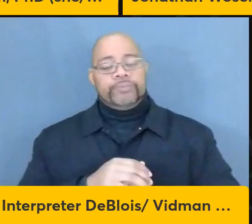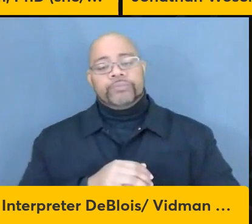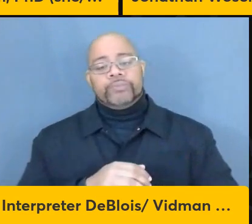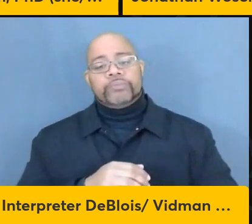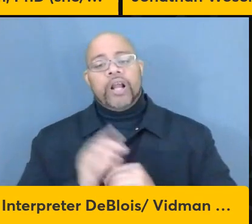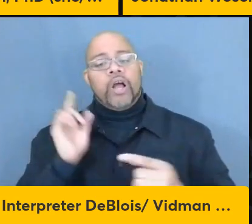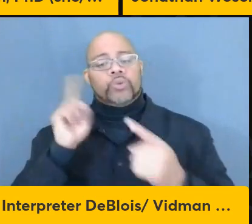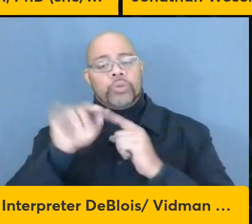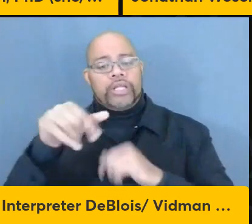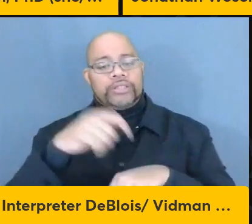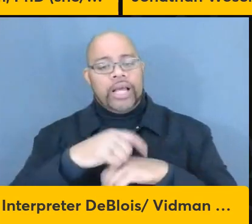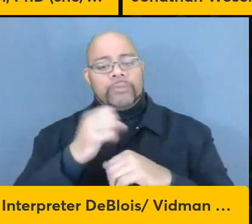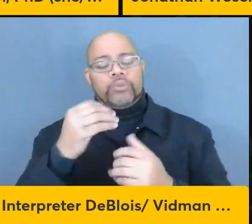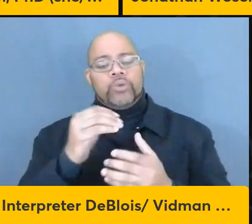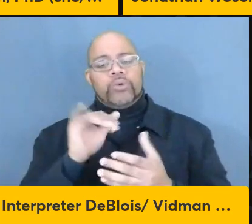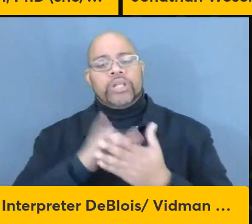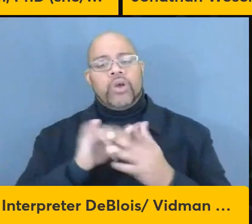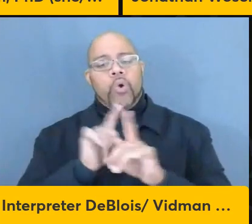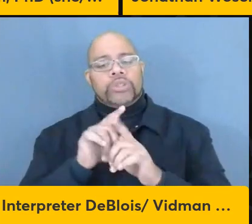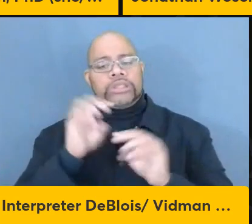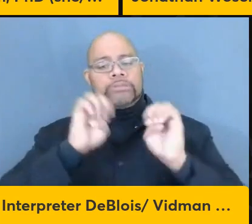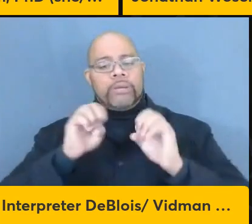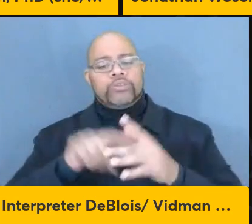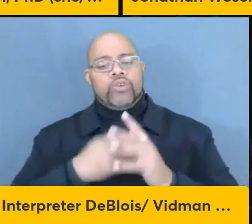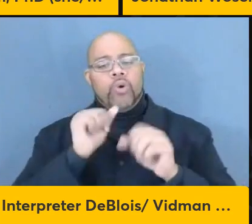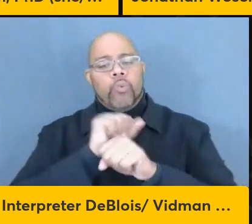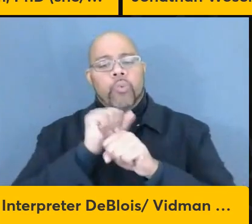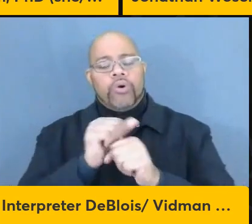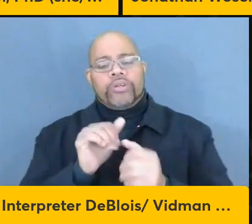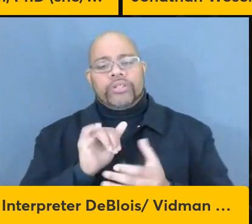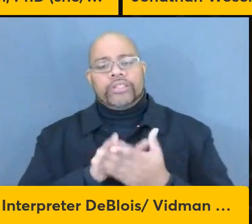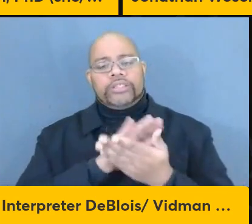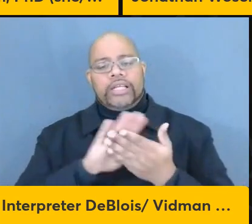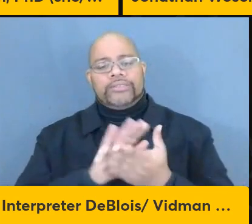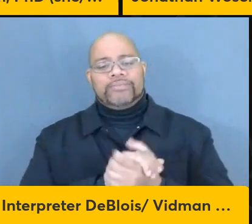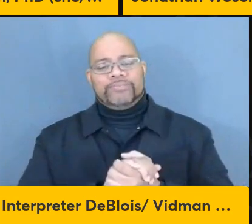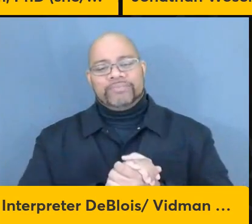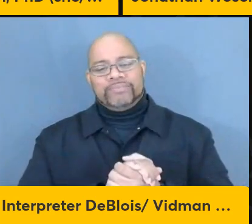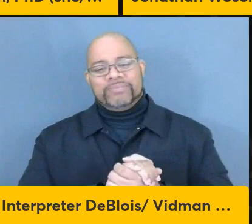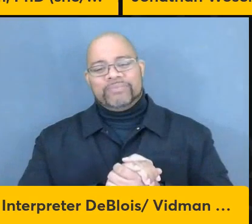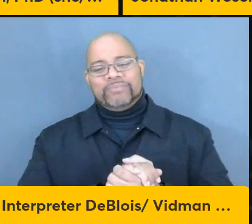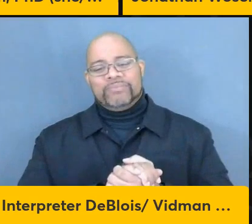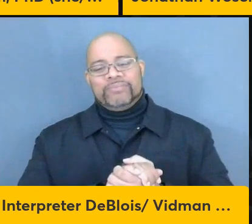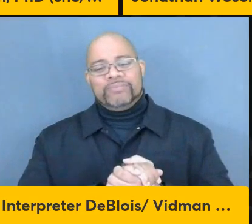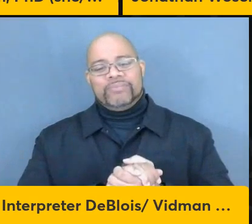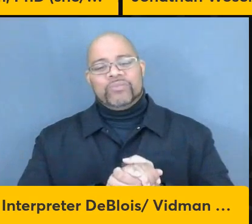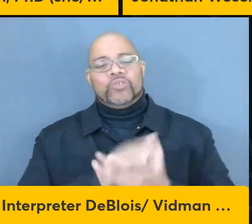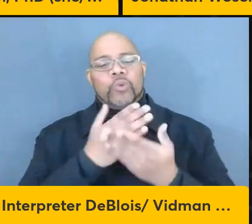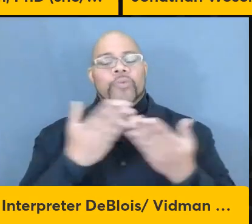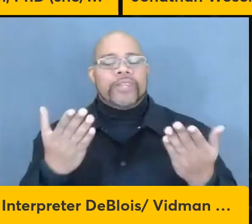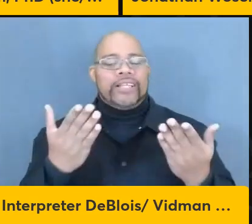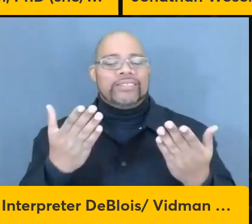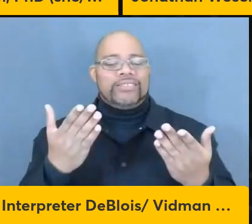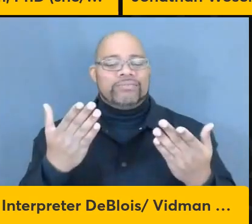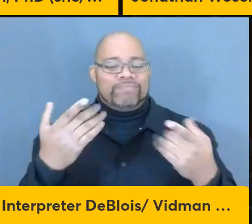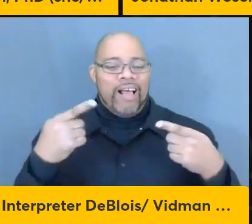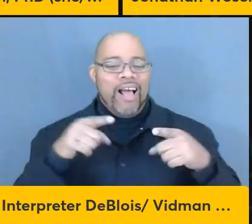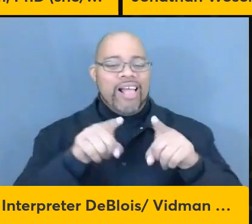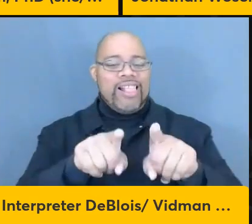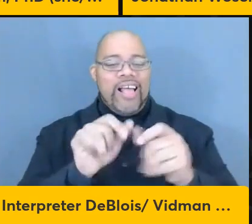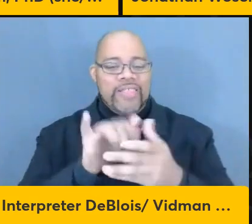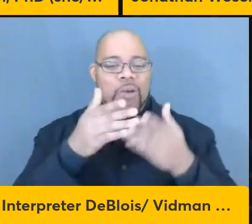up until then. So that, and also experiments just started working, which was nice. So that, things aligned in that way.